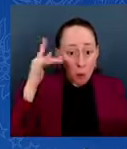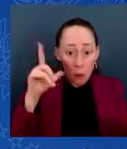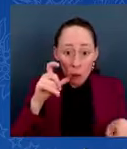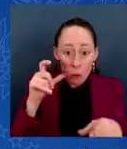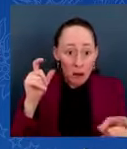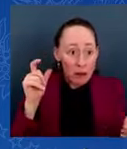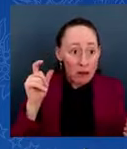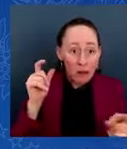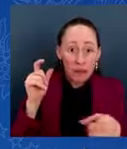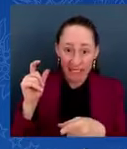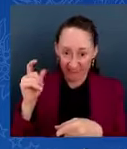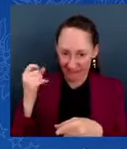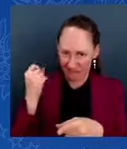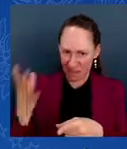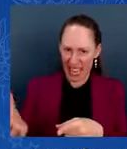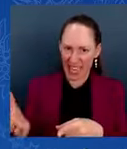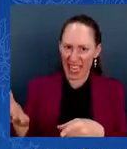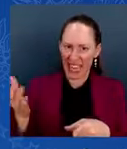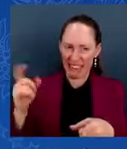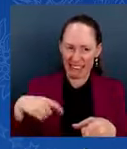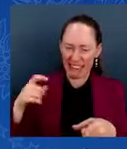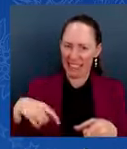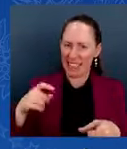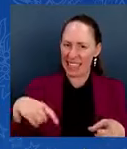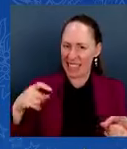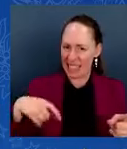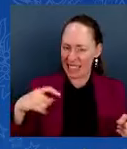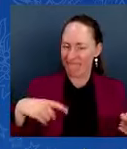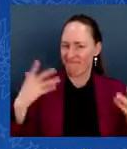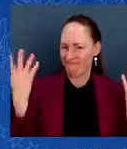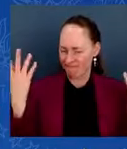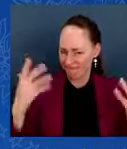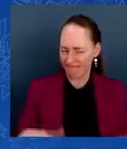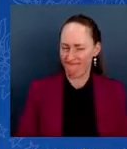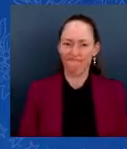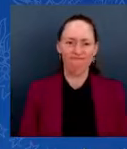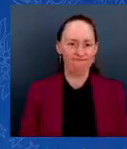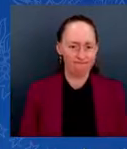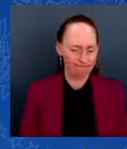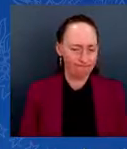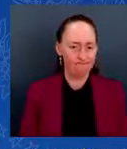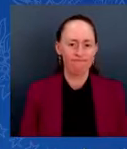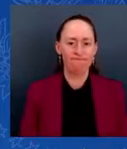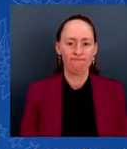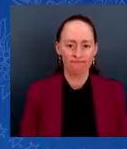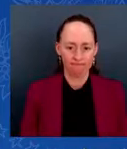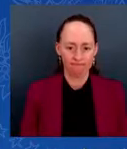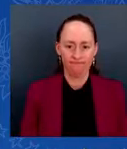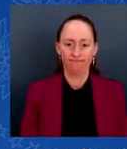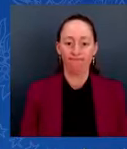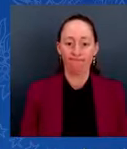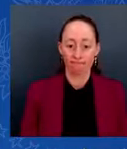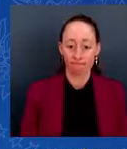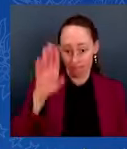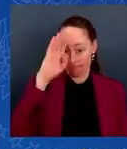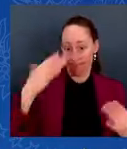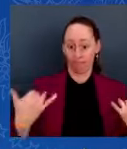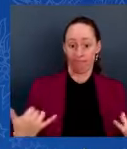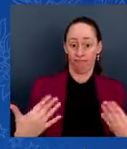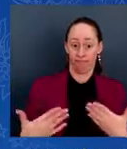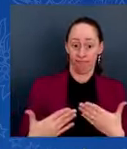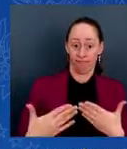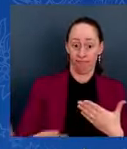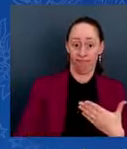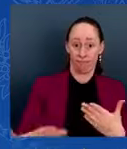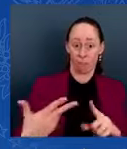Okay, well, guess what? The next 3 months we got here, I'm not leaving here, and Kamala, when she's president, going to make sure if we don't get it